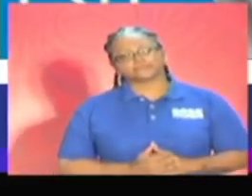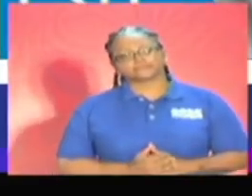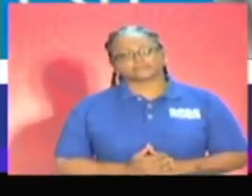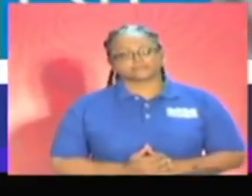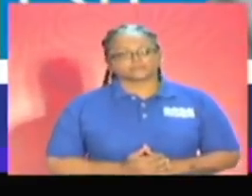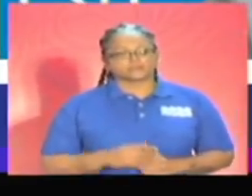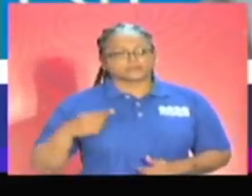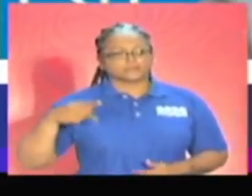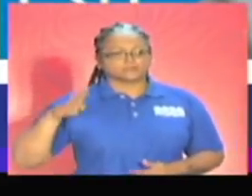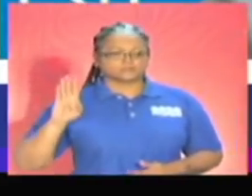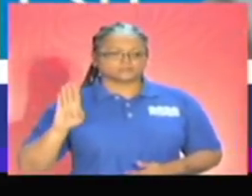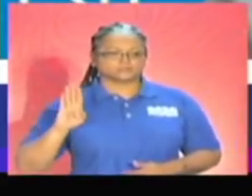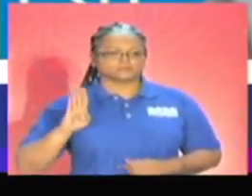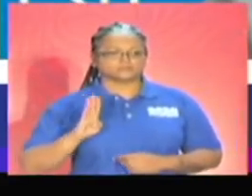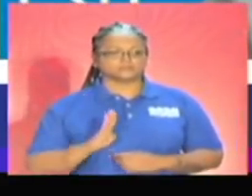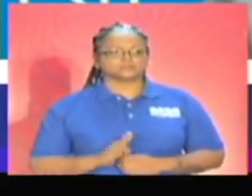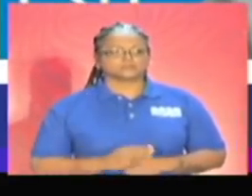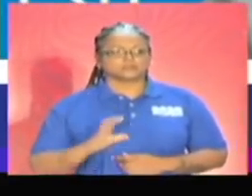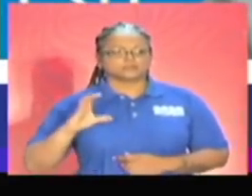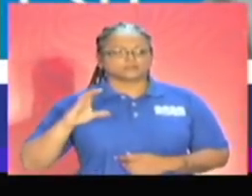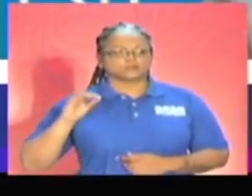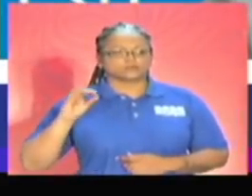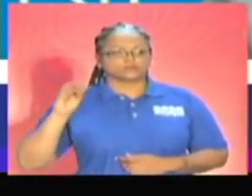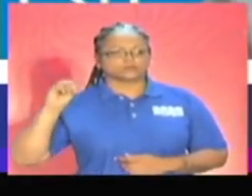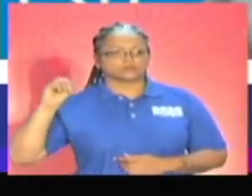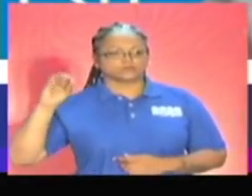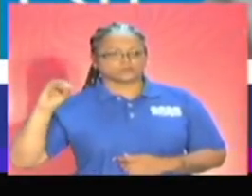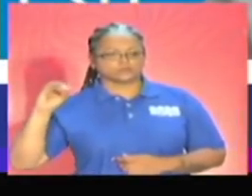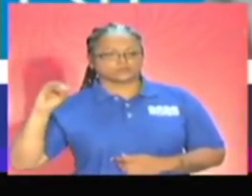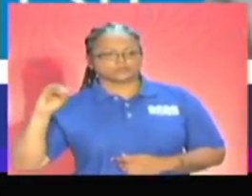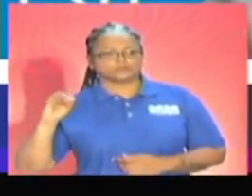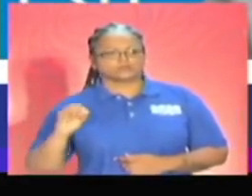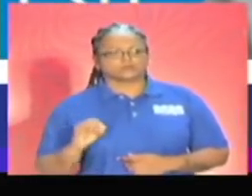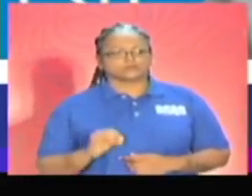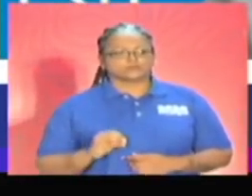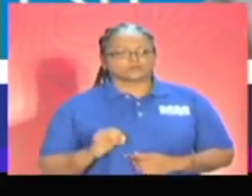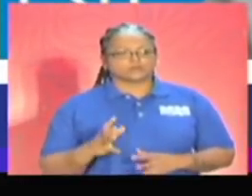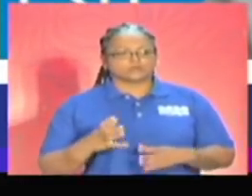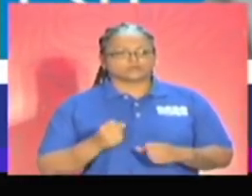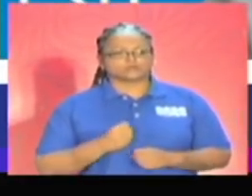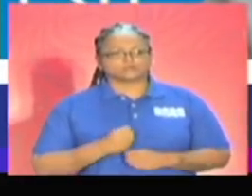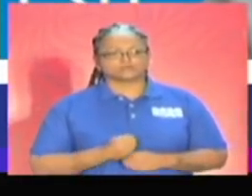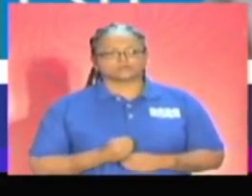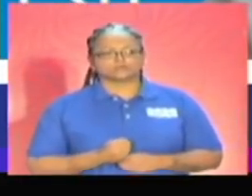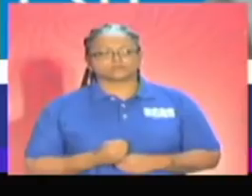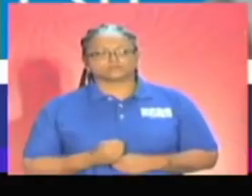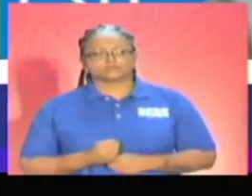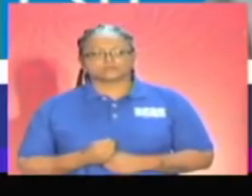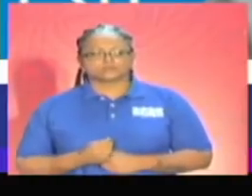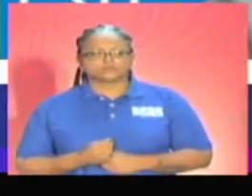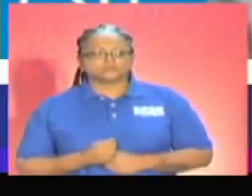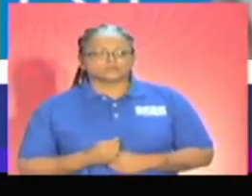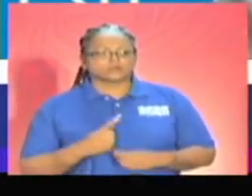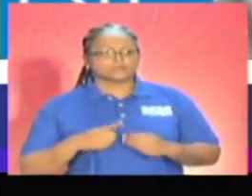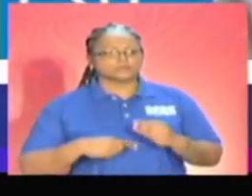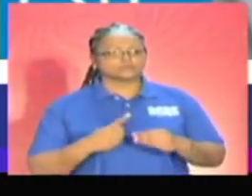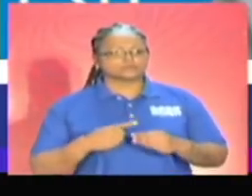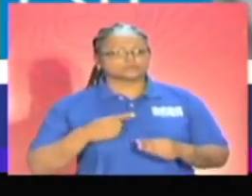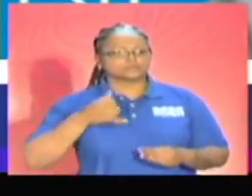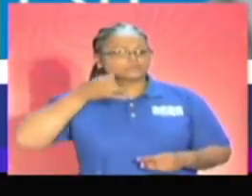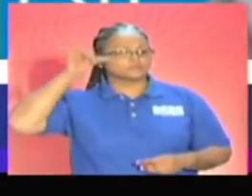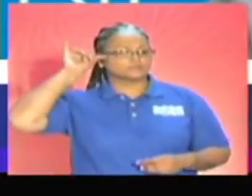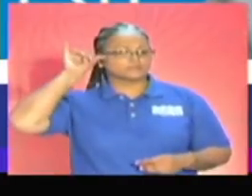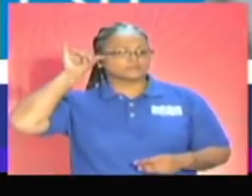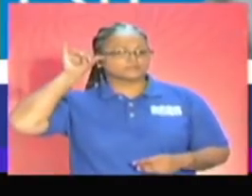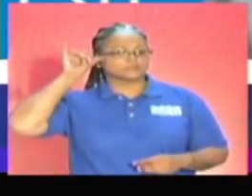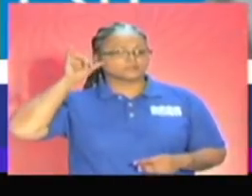azpnews.com. CMO, I want to take you to the COVID-19 update of yesterday, number 826. At the bottom